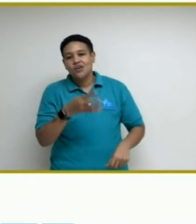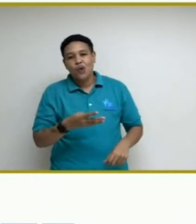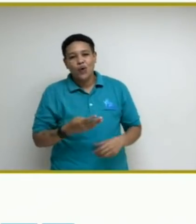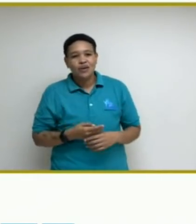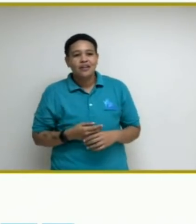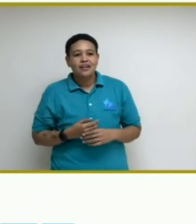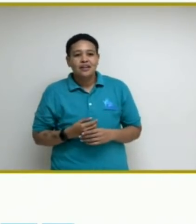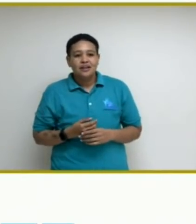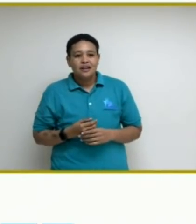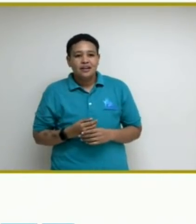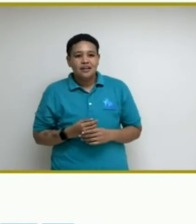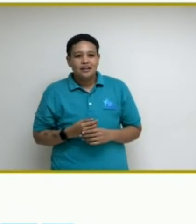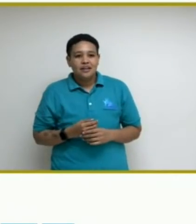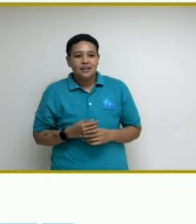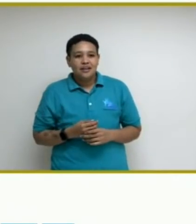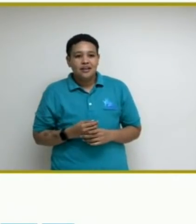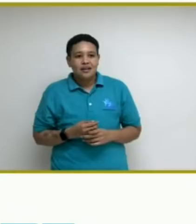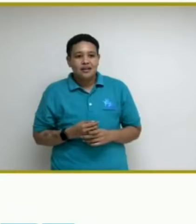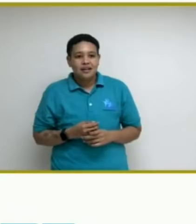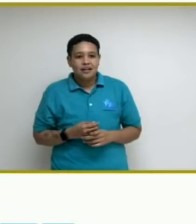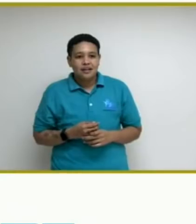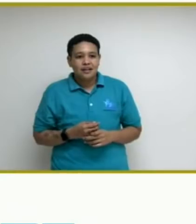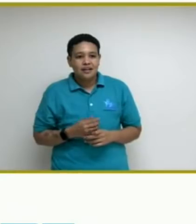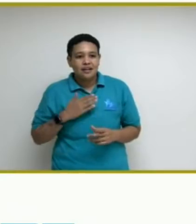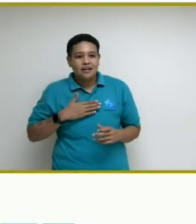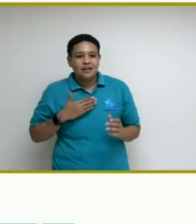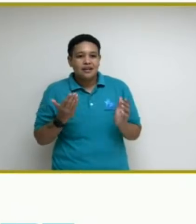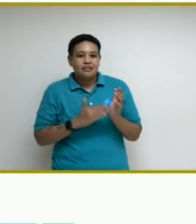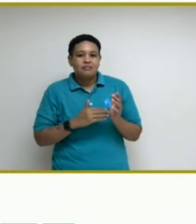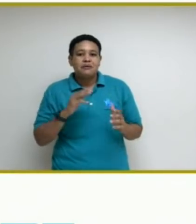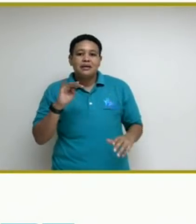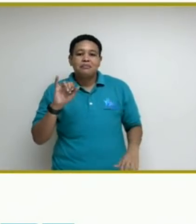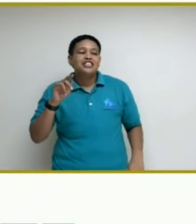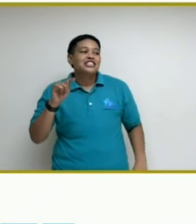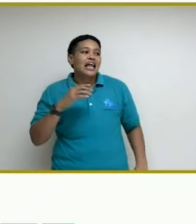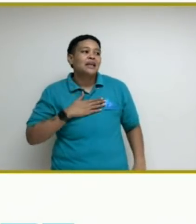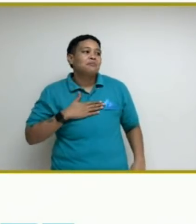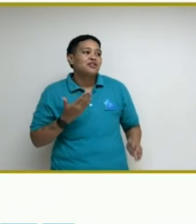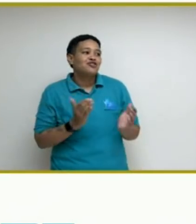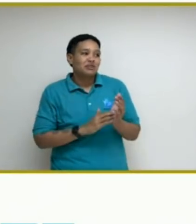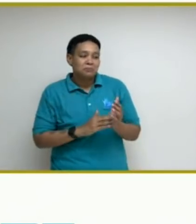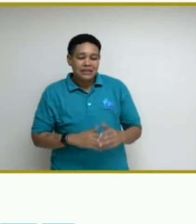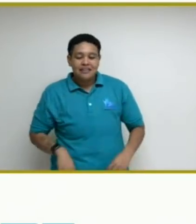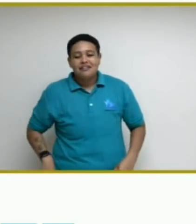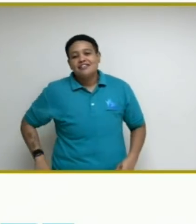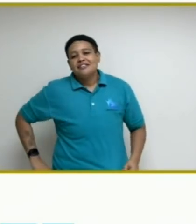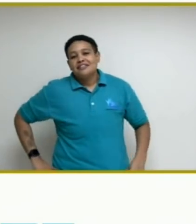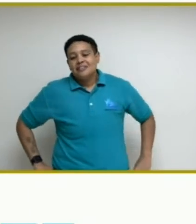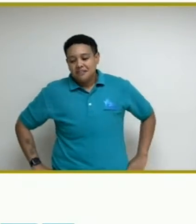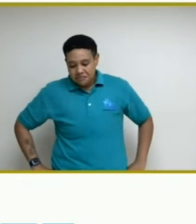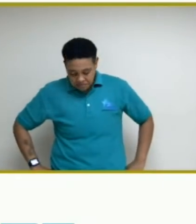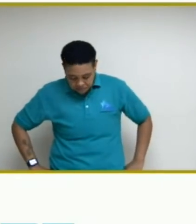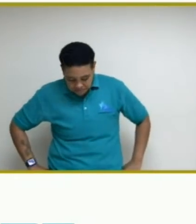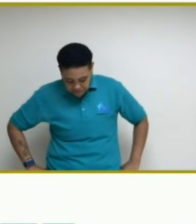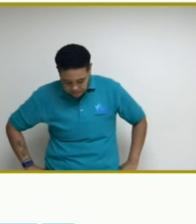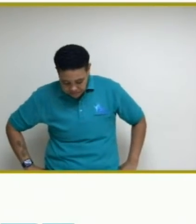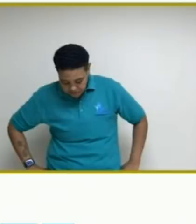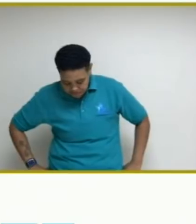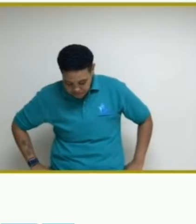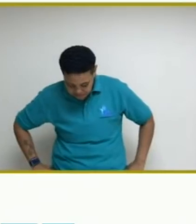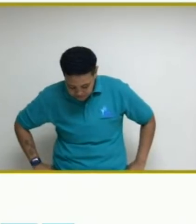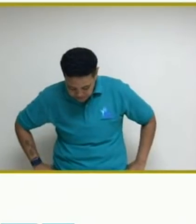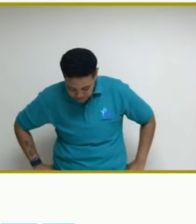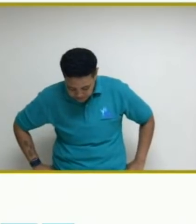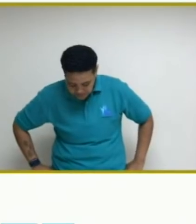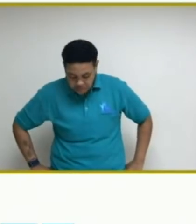The one in Janet, relation, please repeat, yes. Please repeat, Miss Janet, please. Right, I asked about which of the,